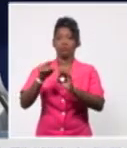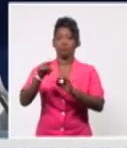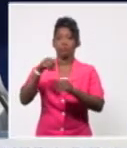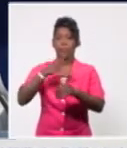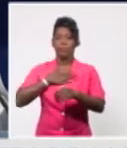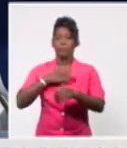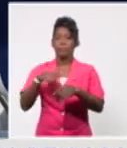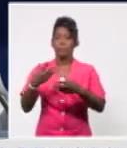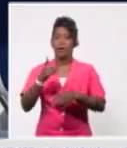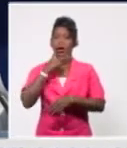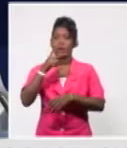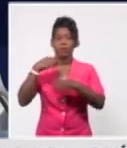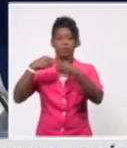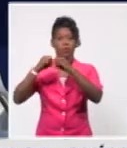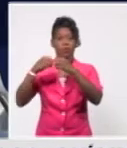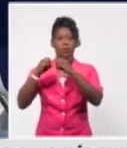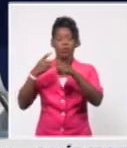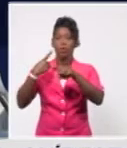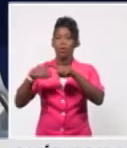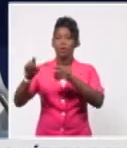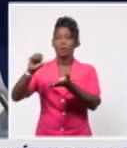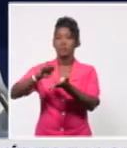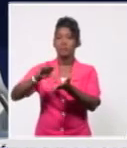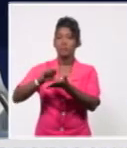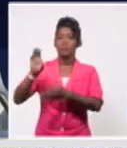278 in Santiago de Cuba's,